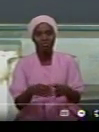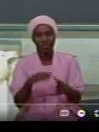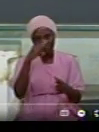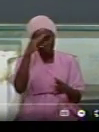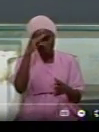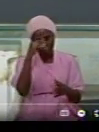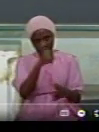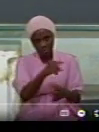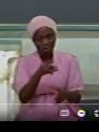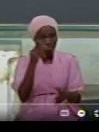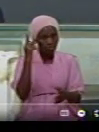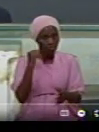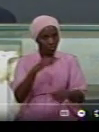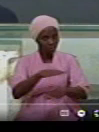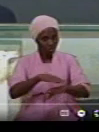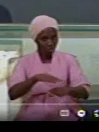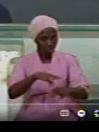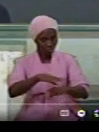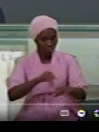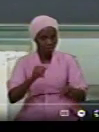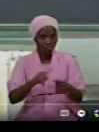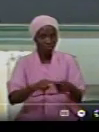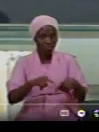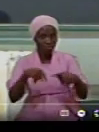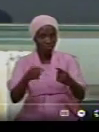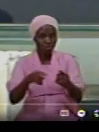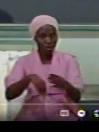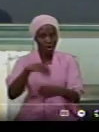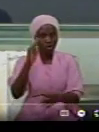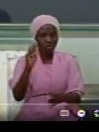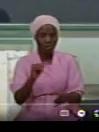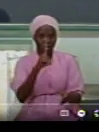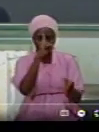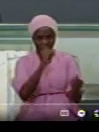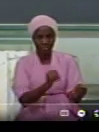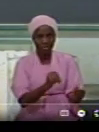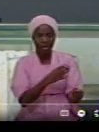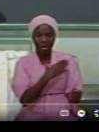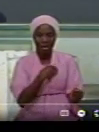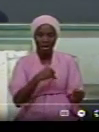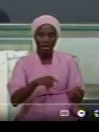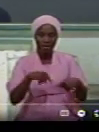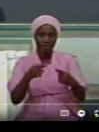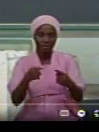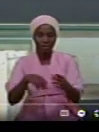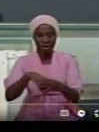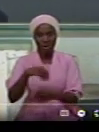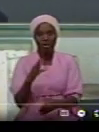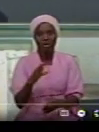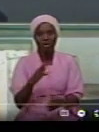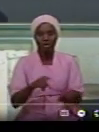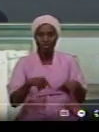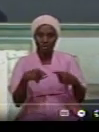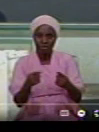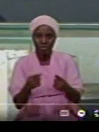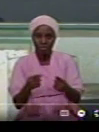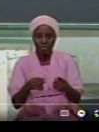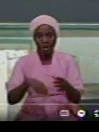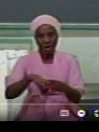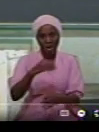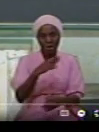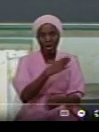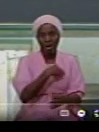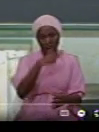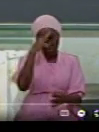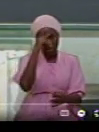out by faith. He went out. Go out. He went